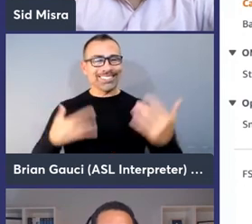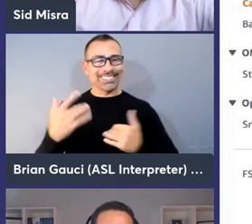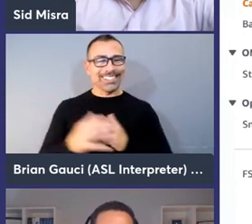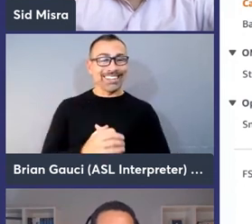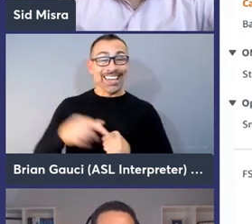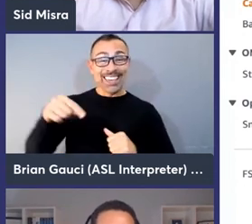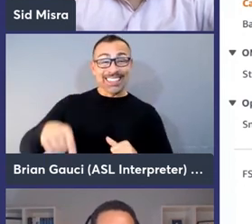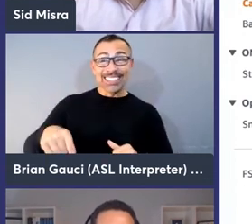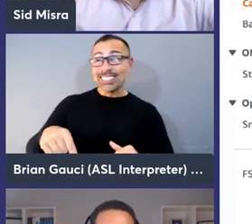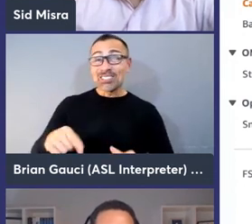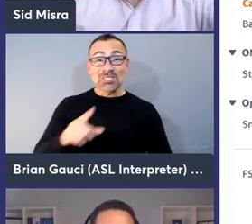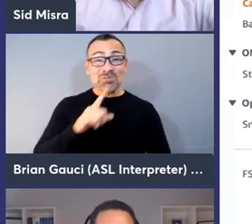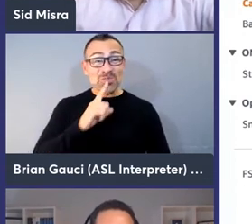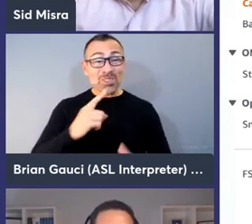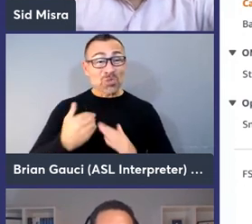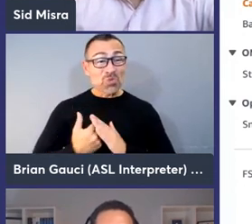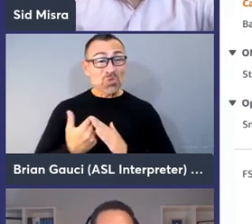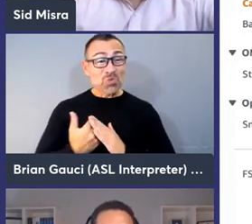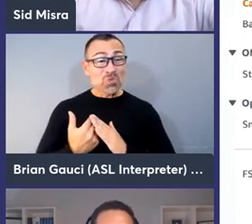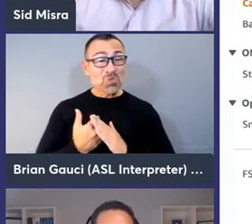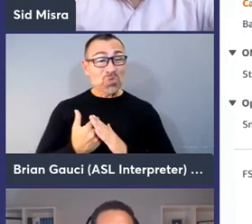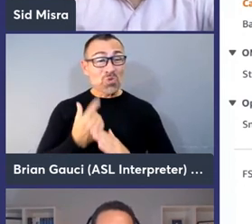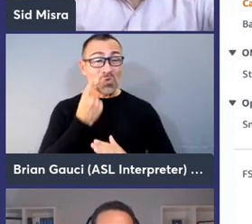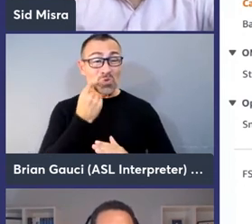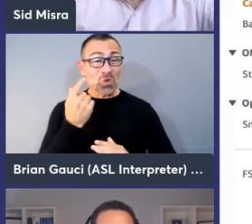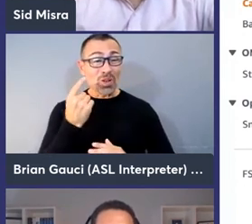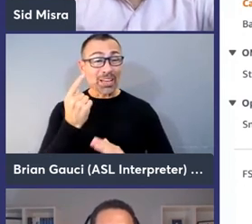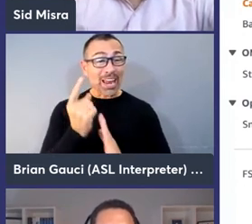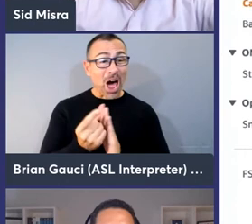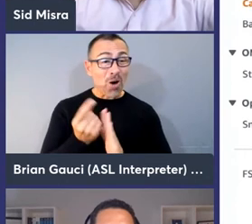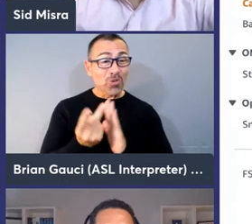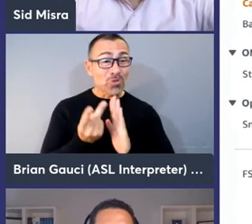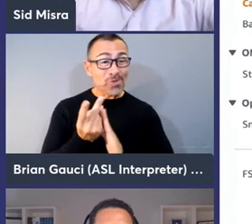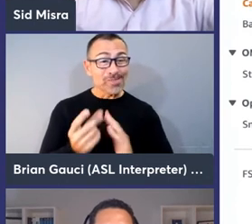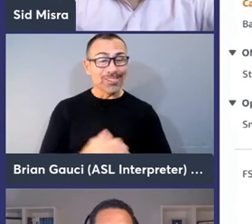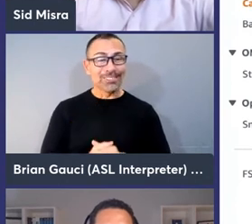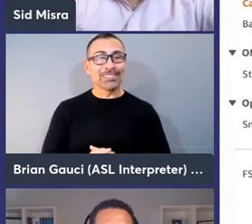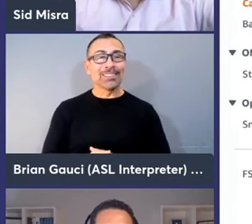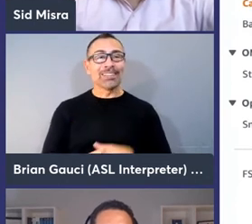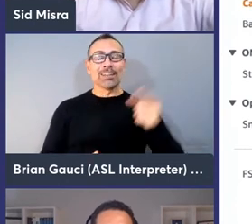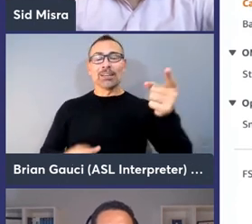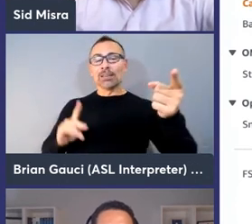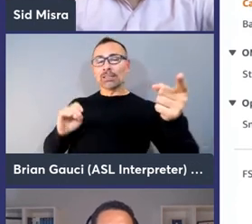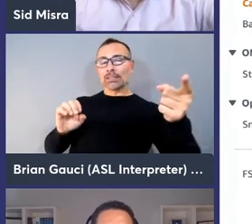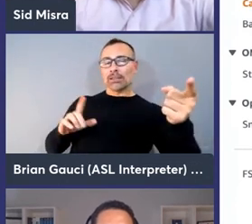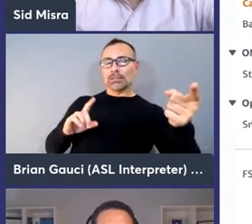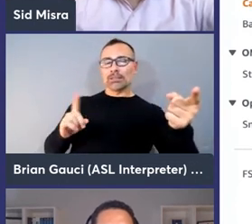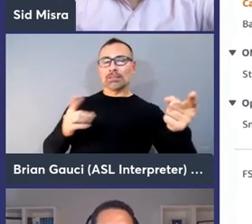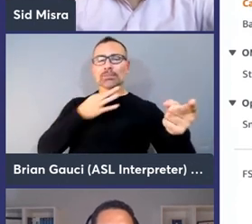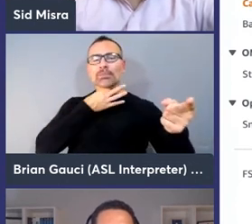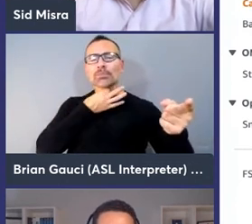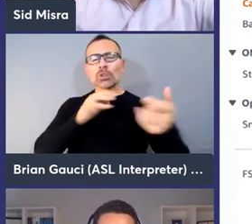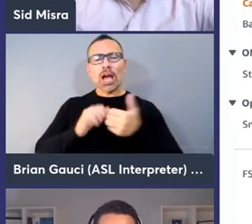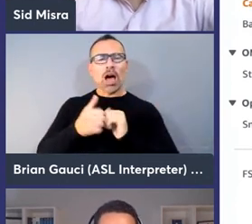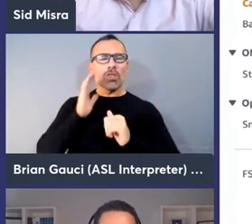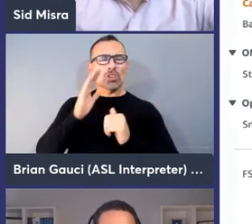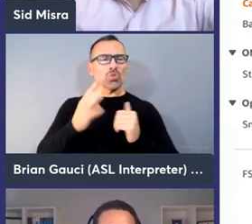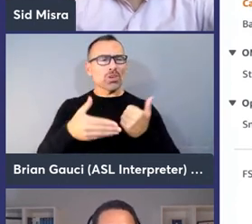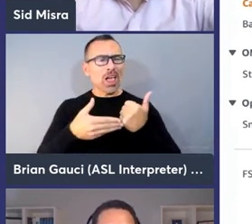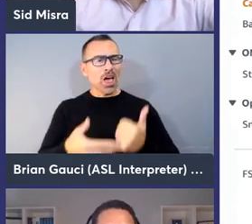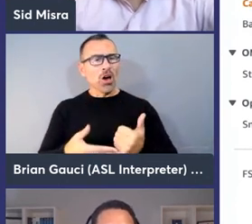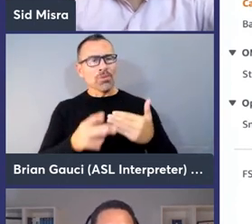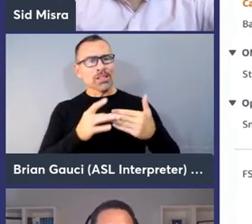been out for a couple hours. Great job. Right. Yeah, and now I'm just curious as to how this is going to even help drive customers